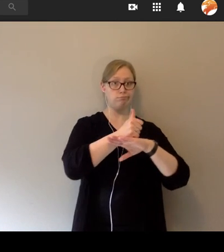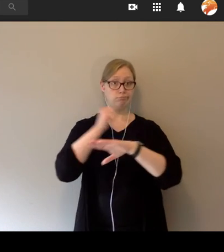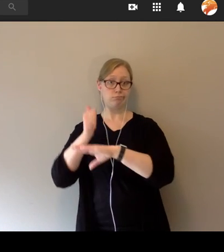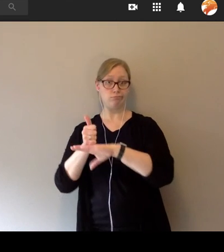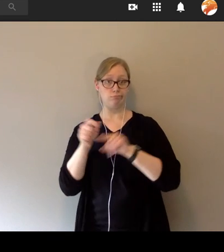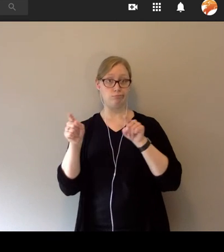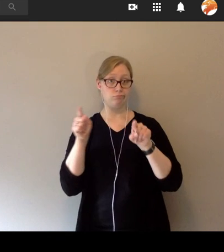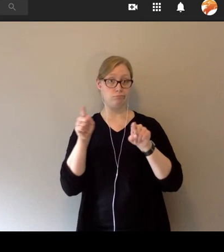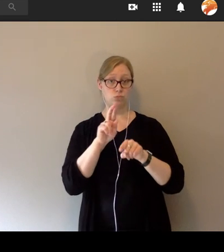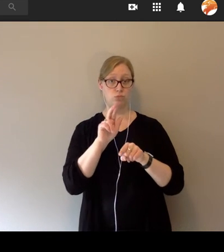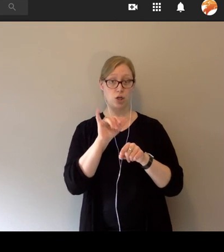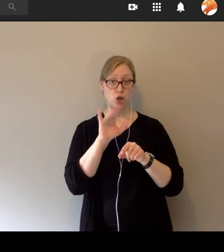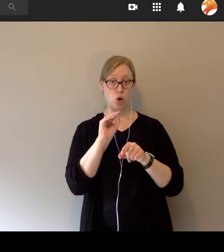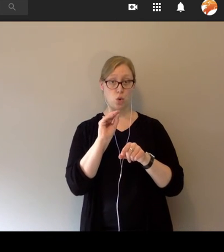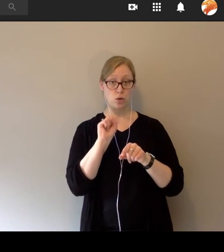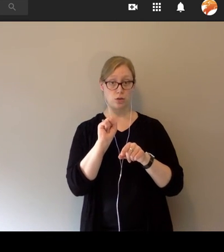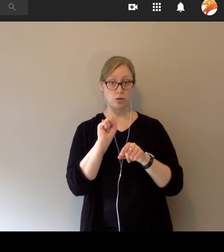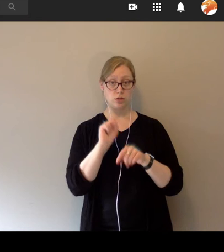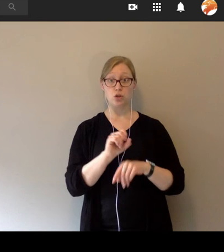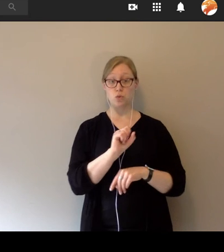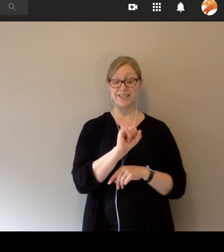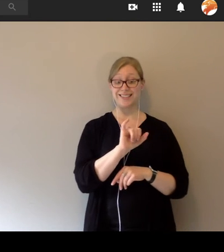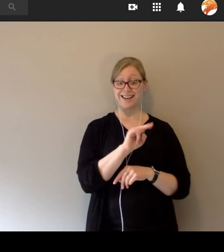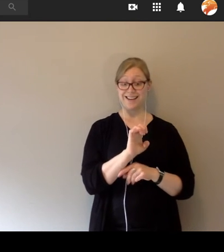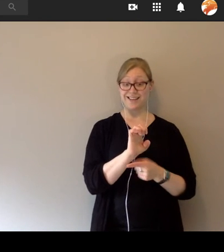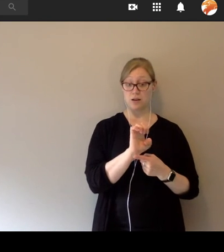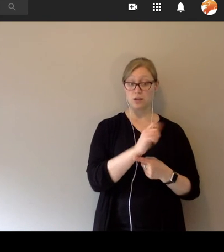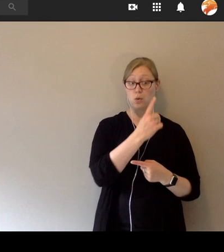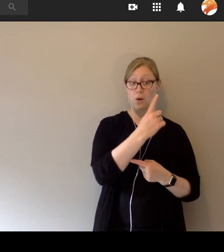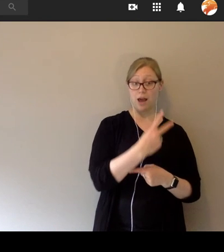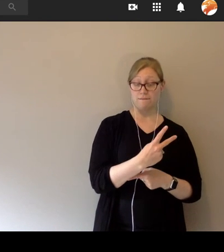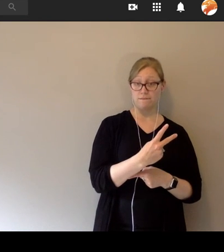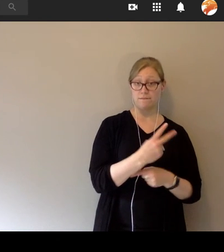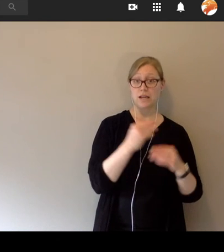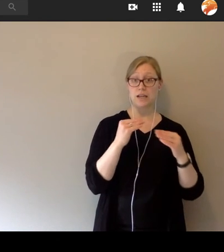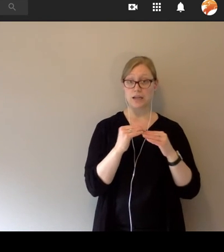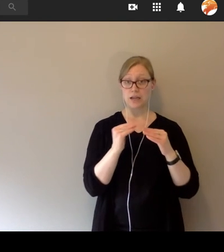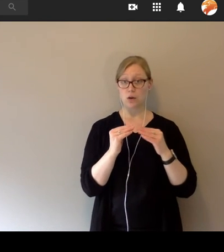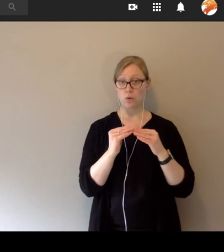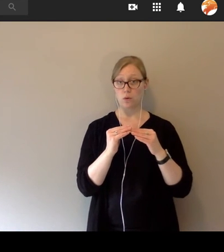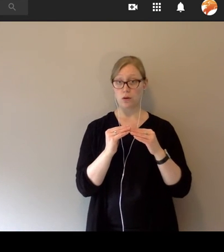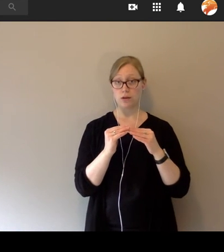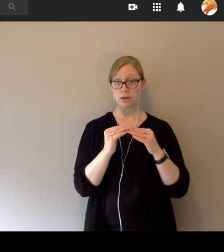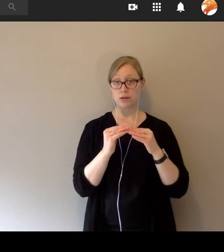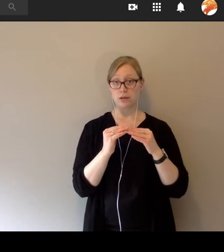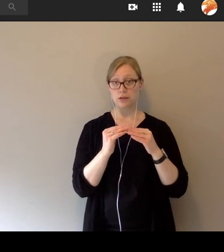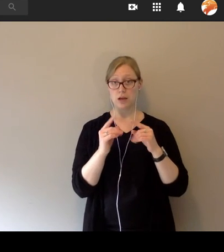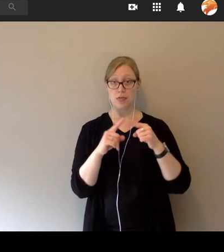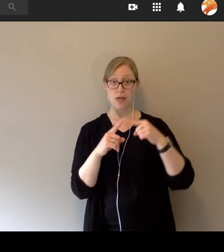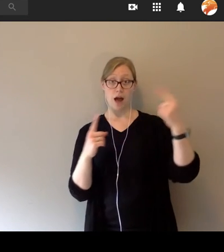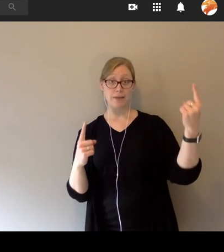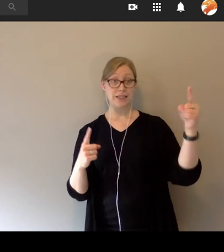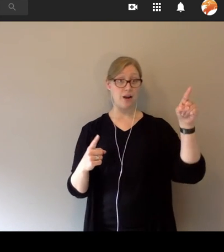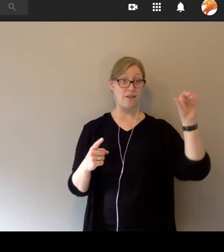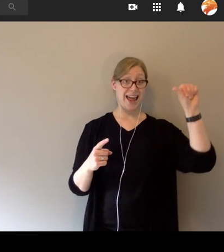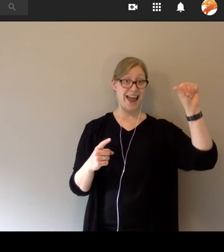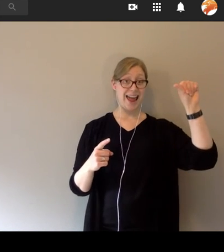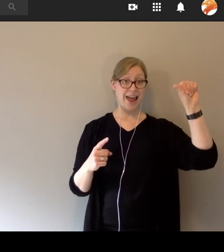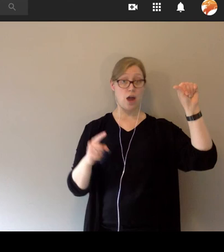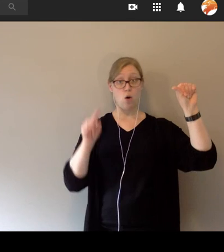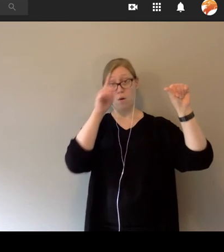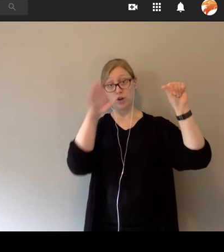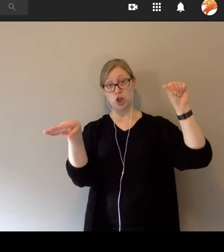1 half, which is the sine, and that's going to be equal to the opposite side, which is A over 3. And